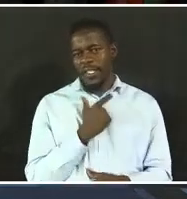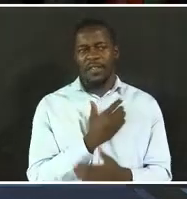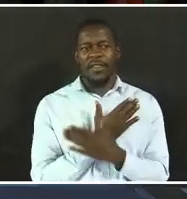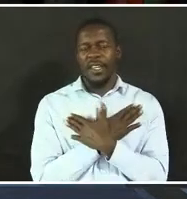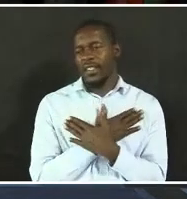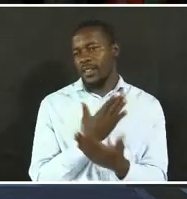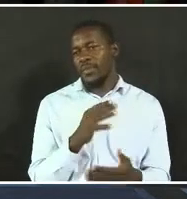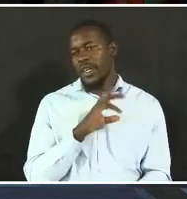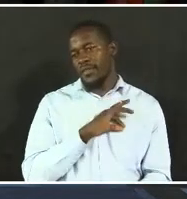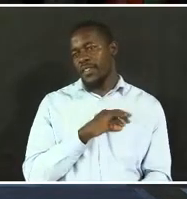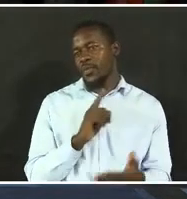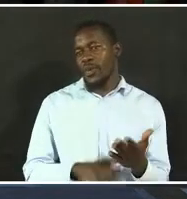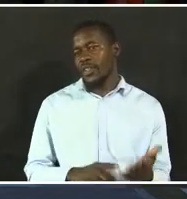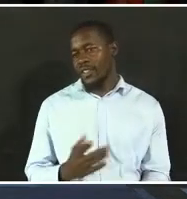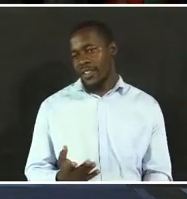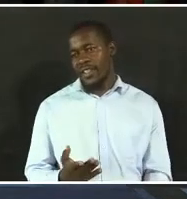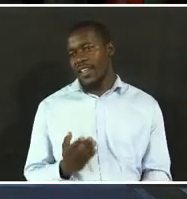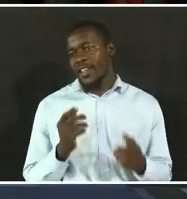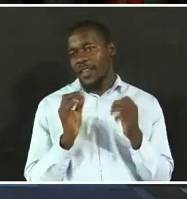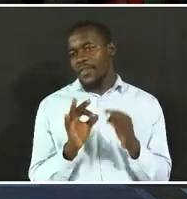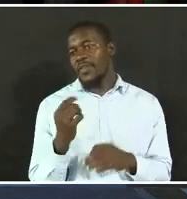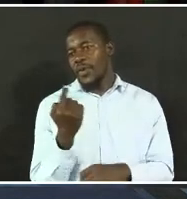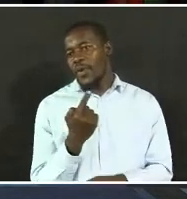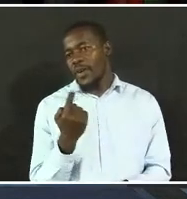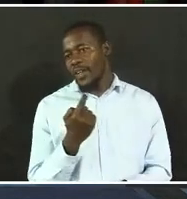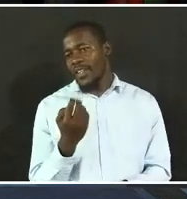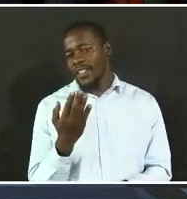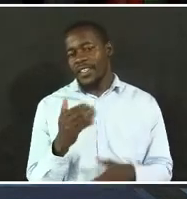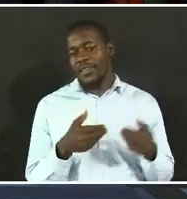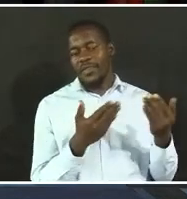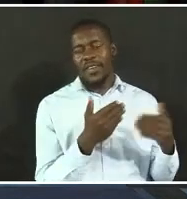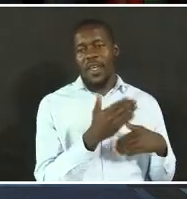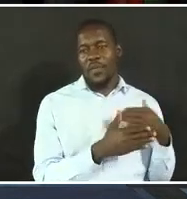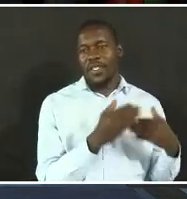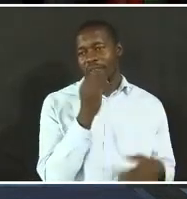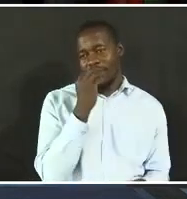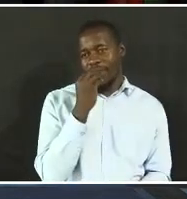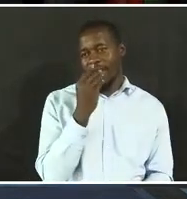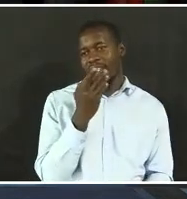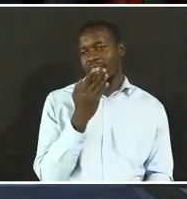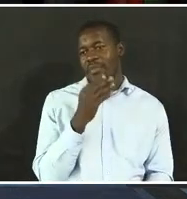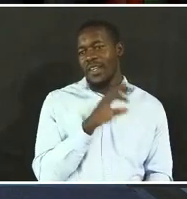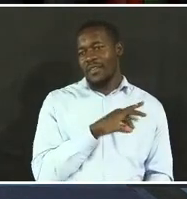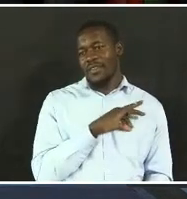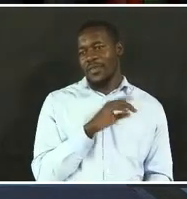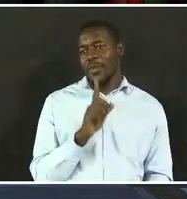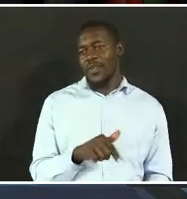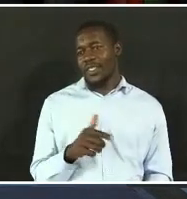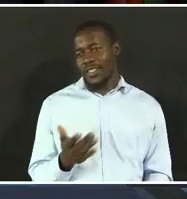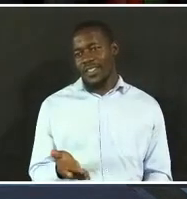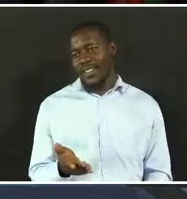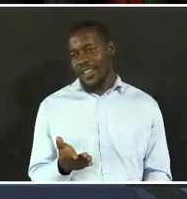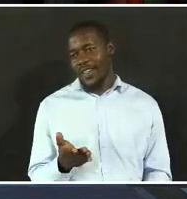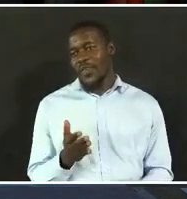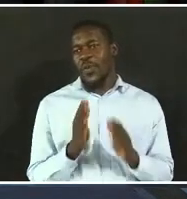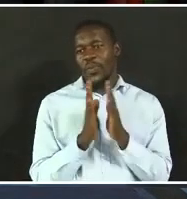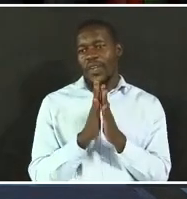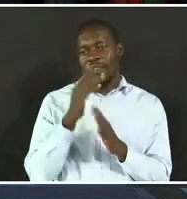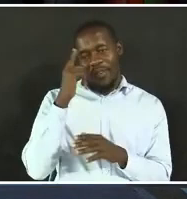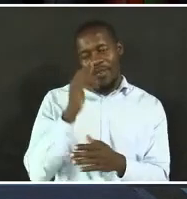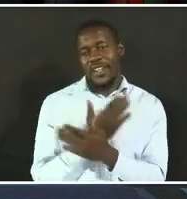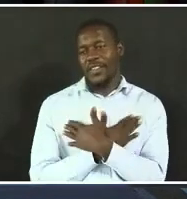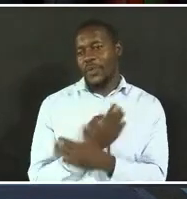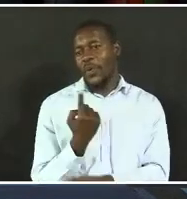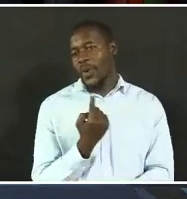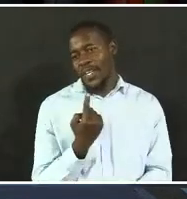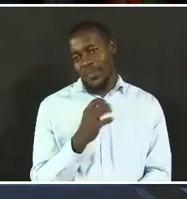you? None. If you only feed those who are your neighbors, what gift have you? Mm. If you are only going to pray for those who are your friends.